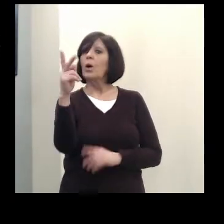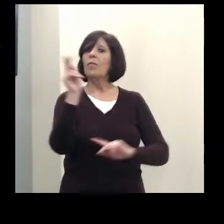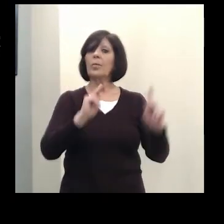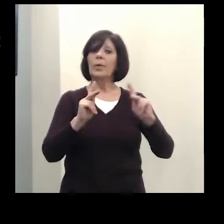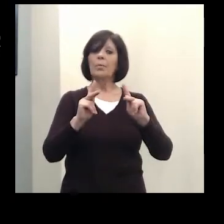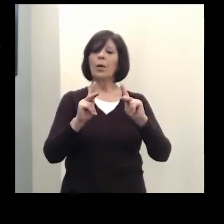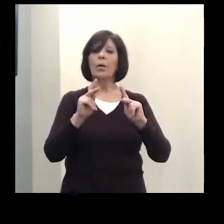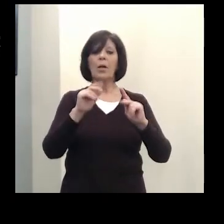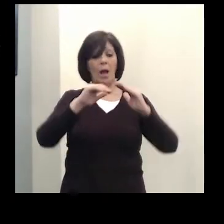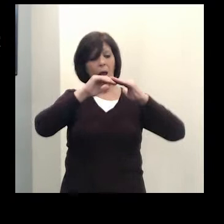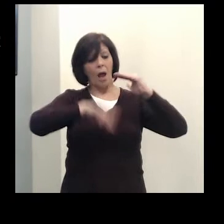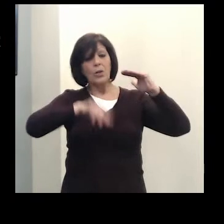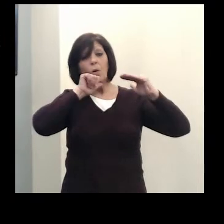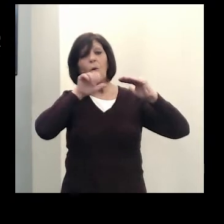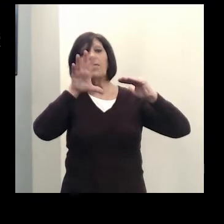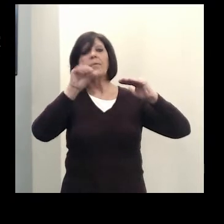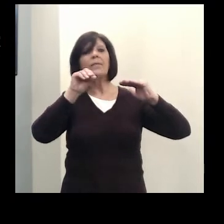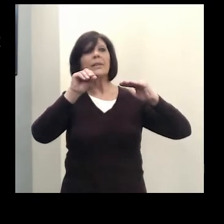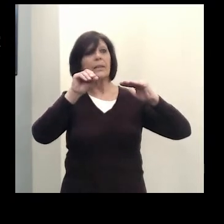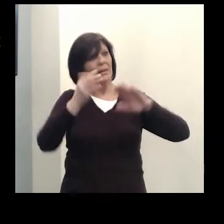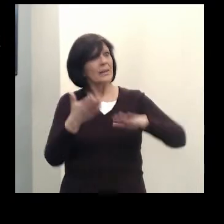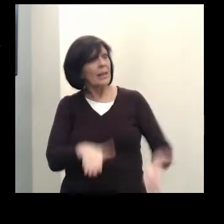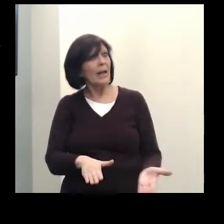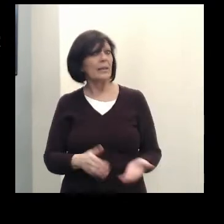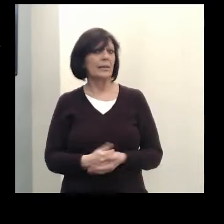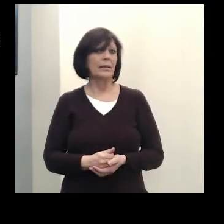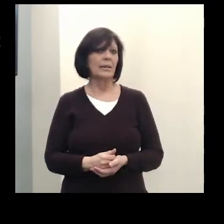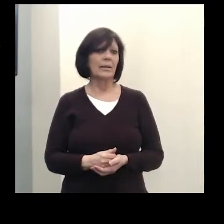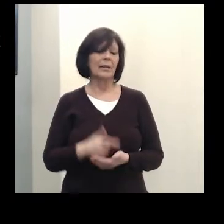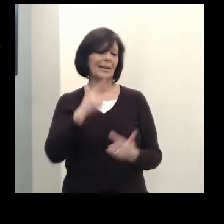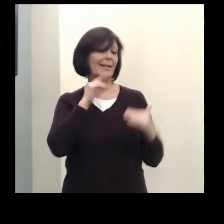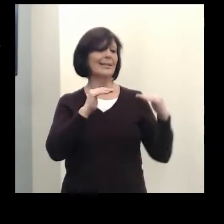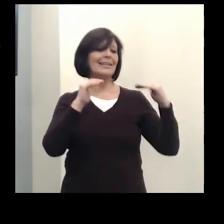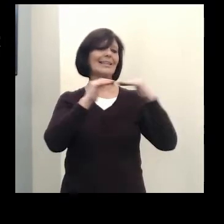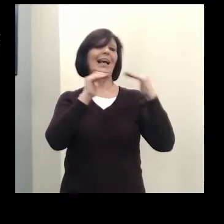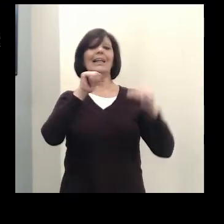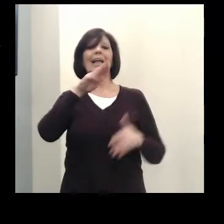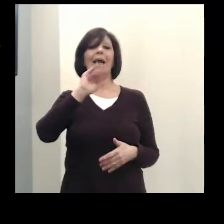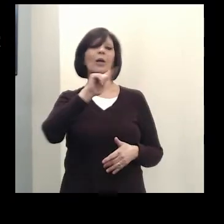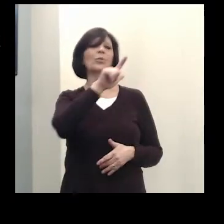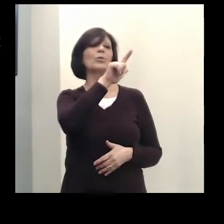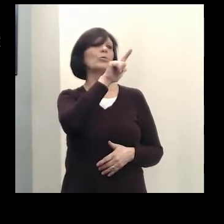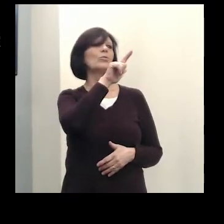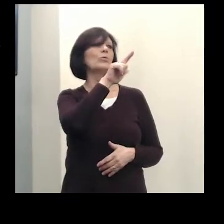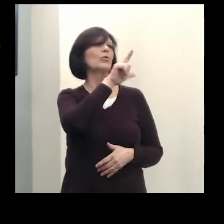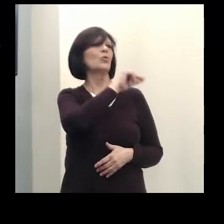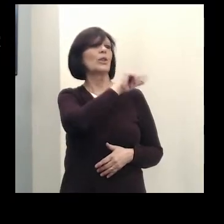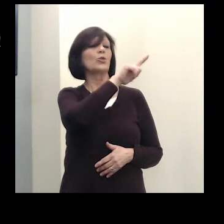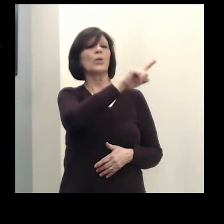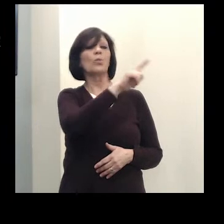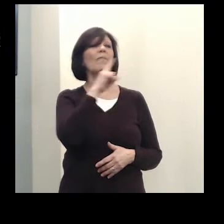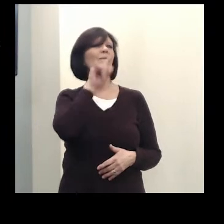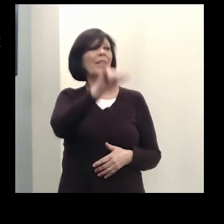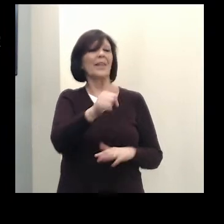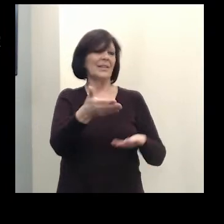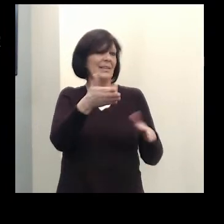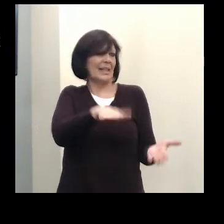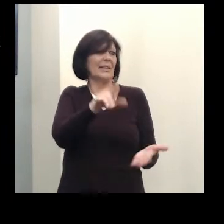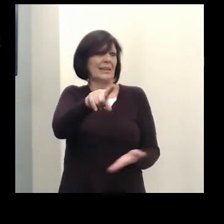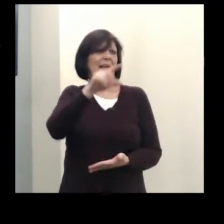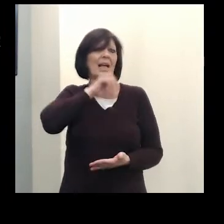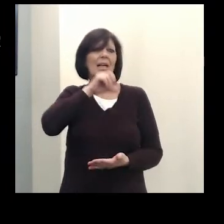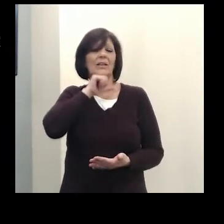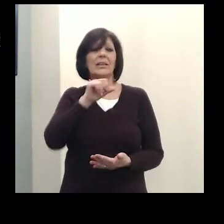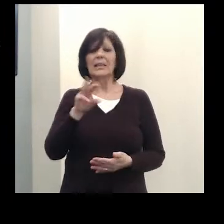in January 22, tying April 21 as the highest month of deaths for those age categories. 6 people under the age of